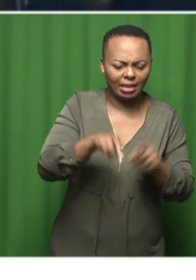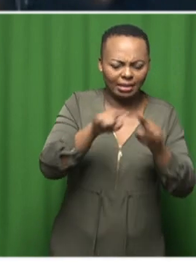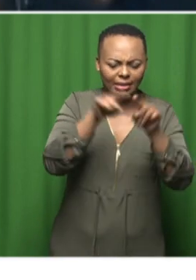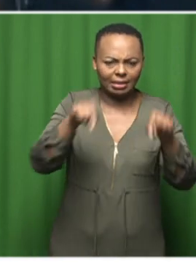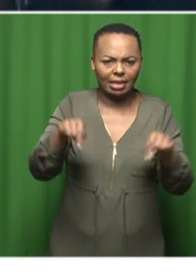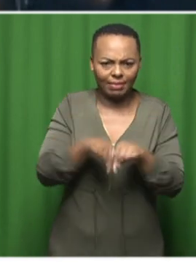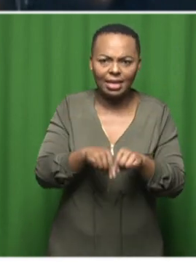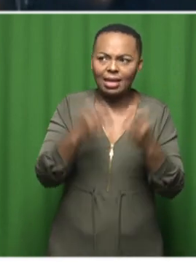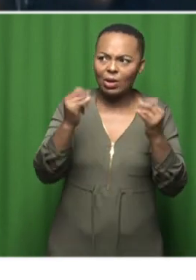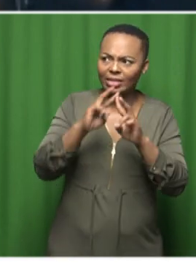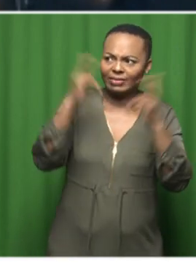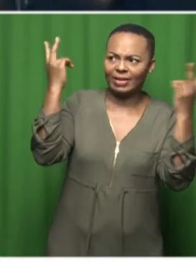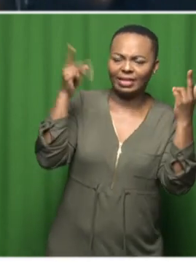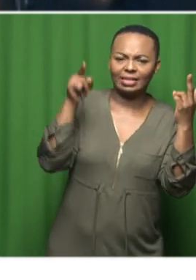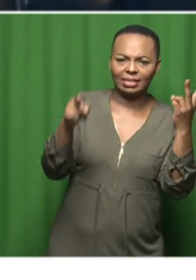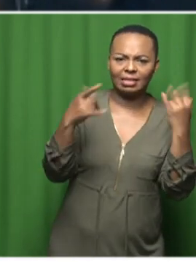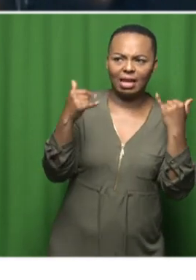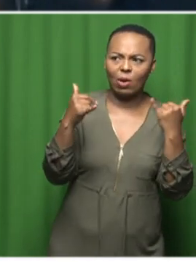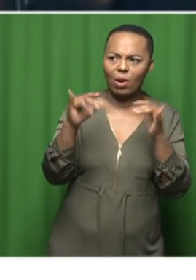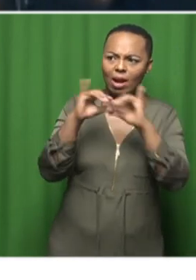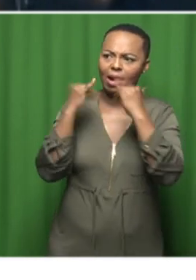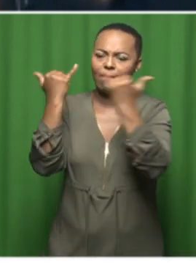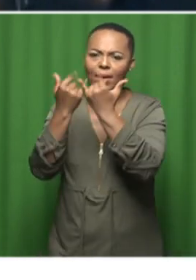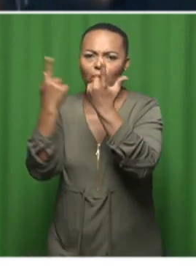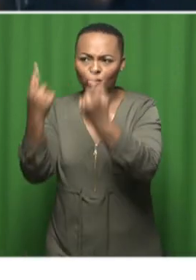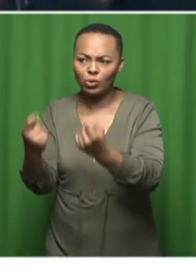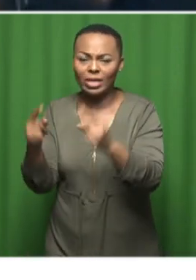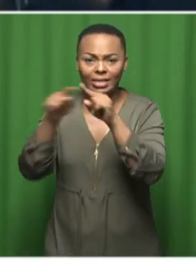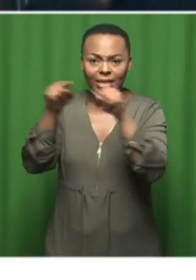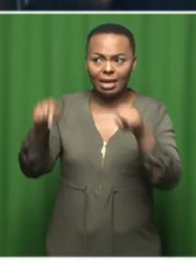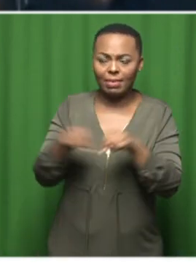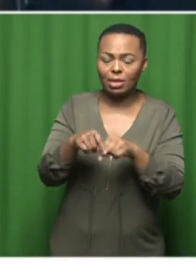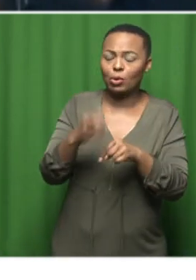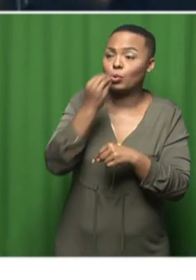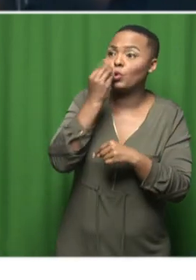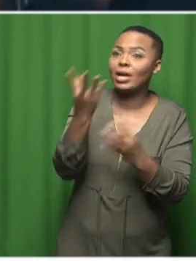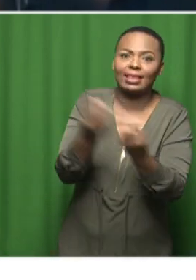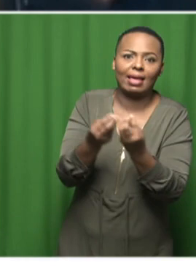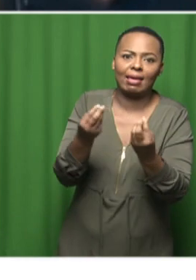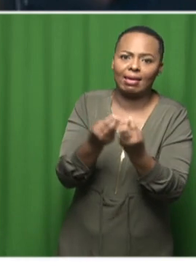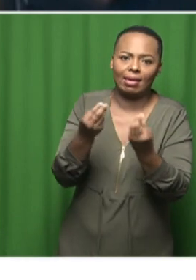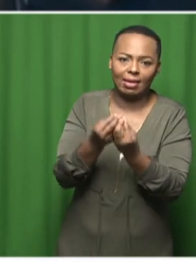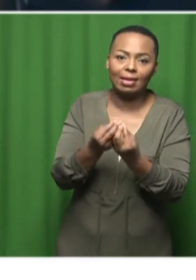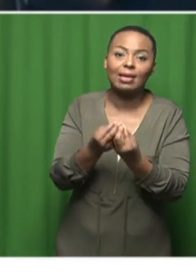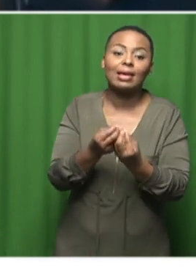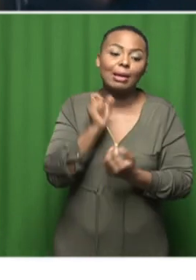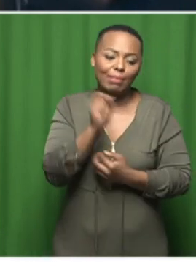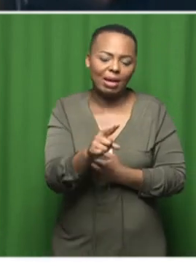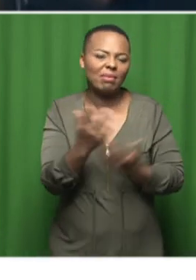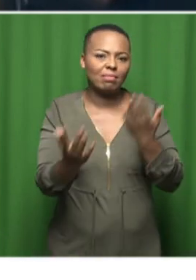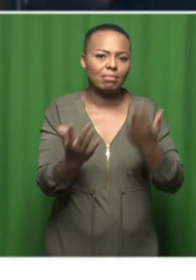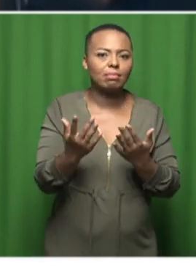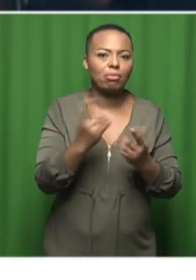different companies are doing, ceramics is quite incredible. So, and it's a surface that is